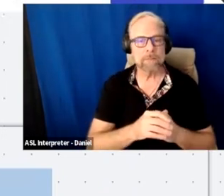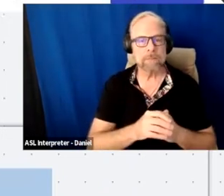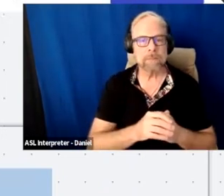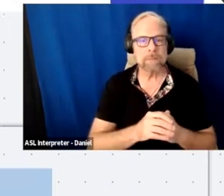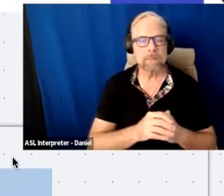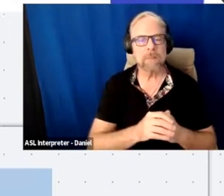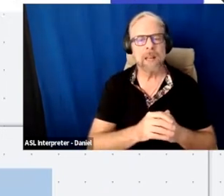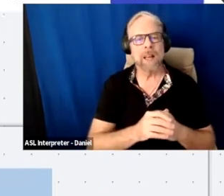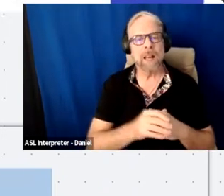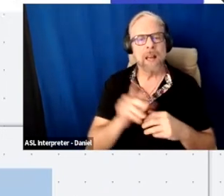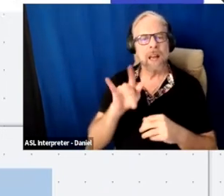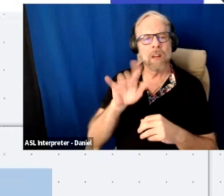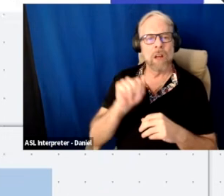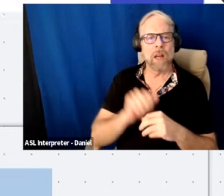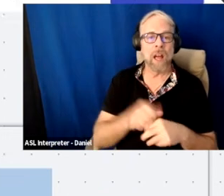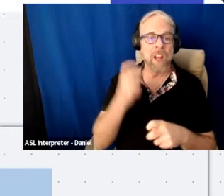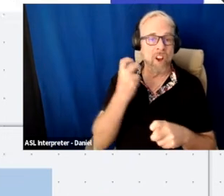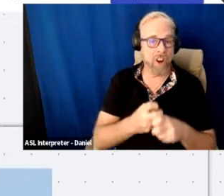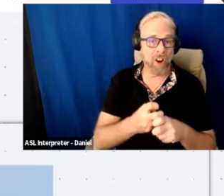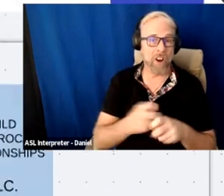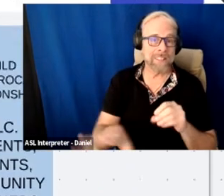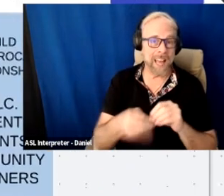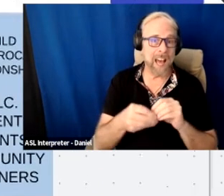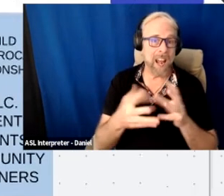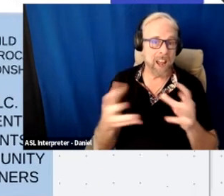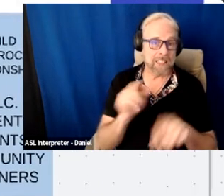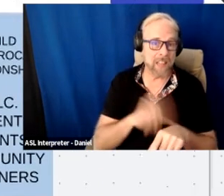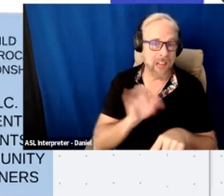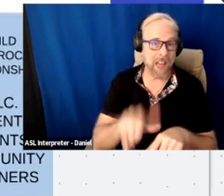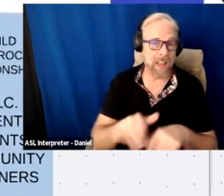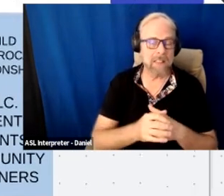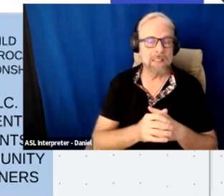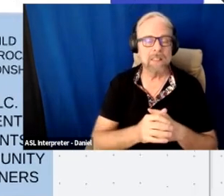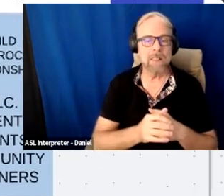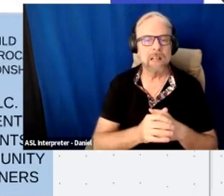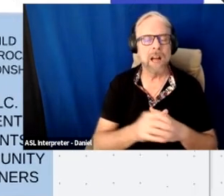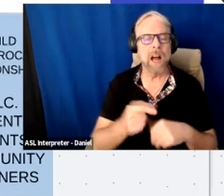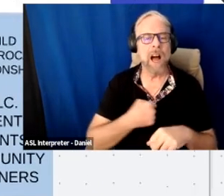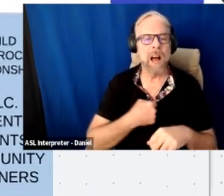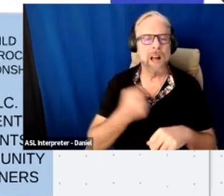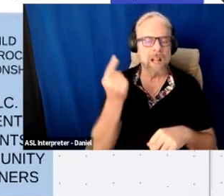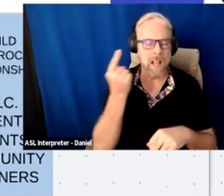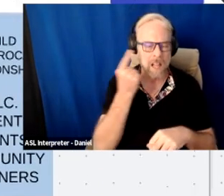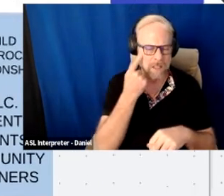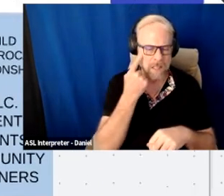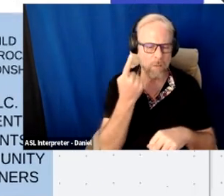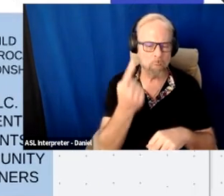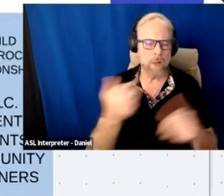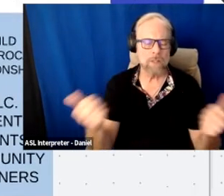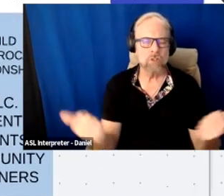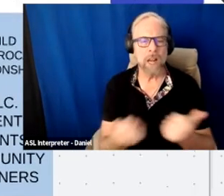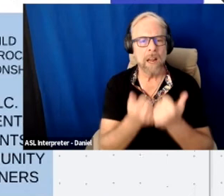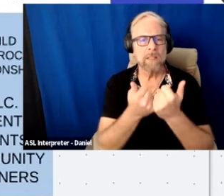it's difficult to add much to that. Yes. I do think one of the challenges in